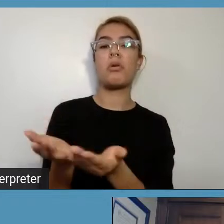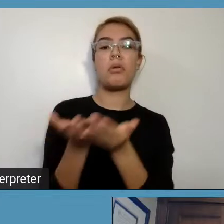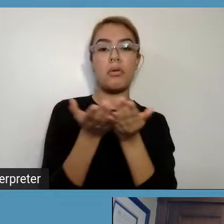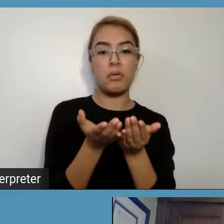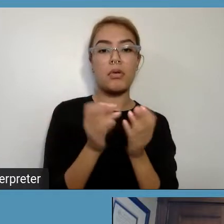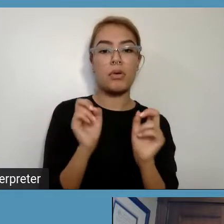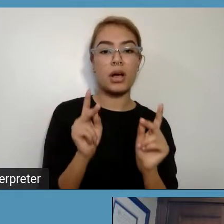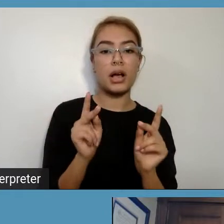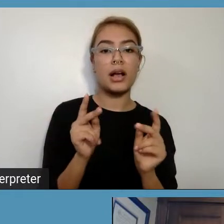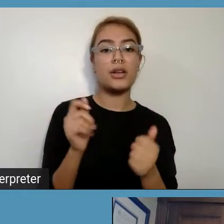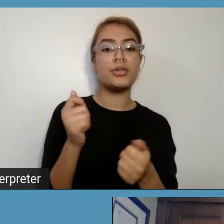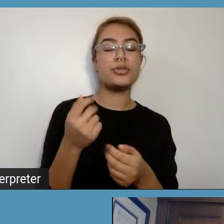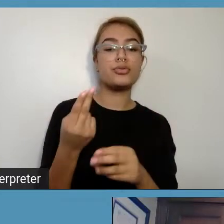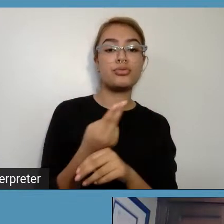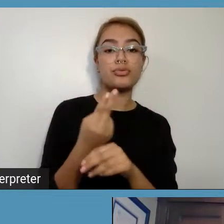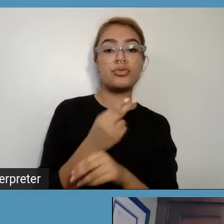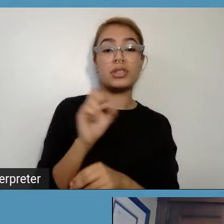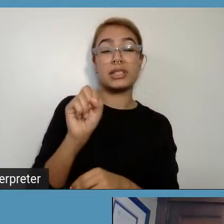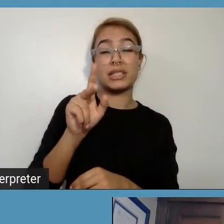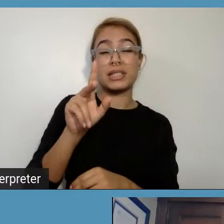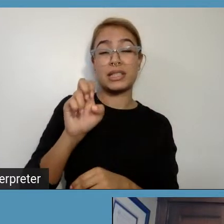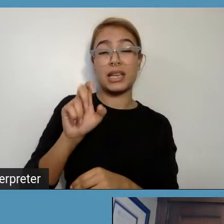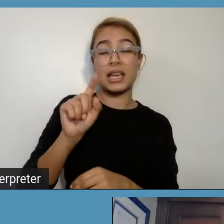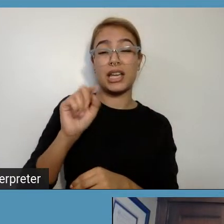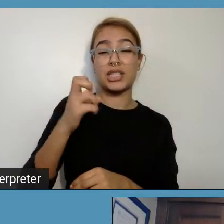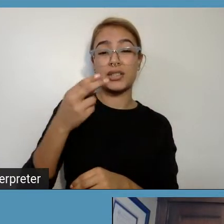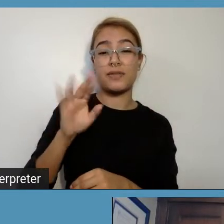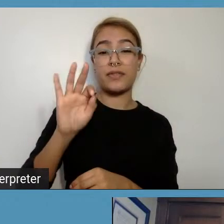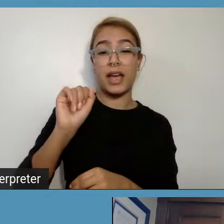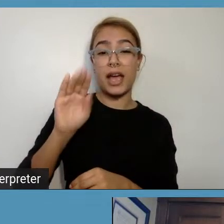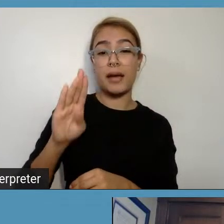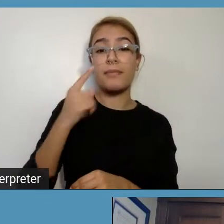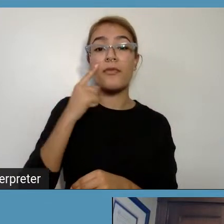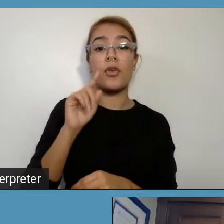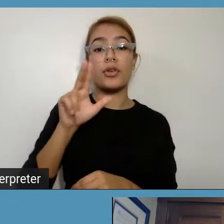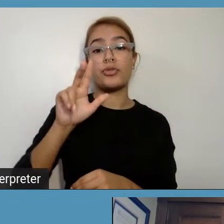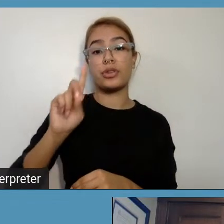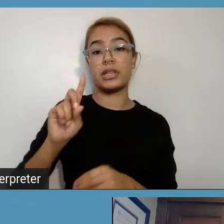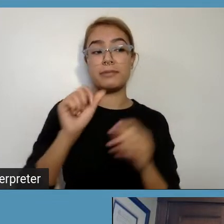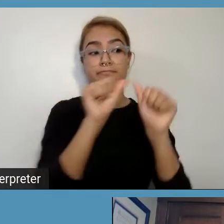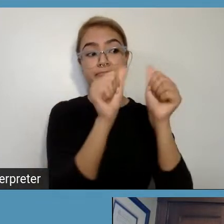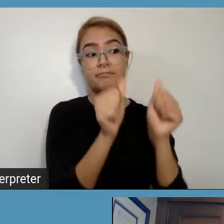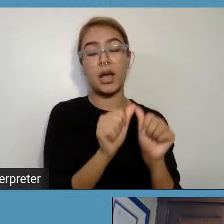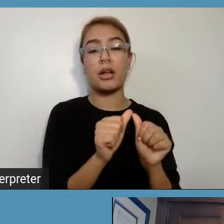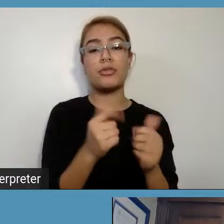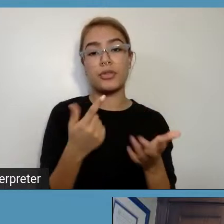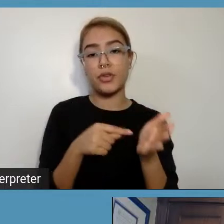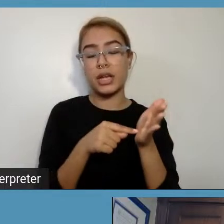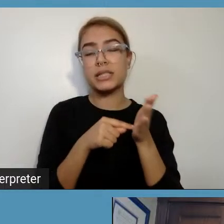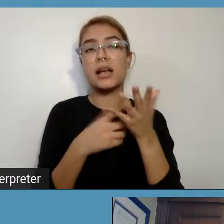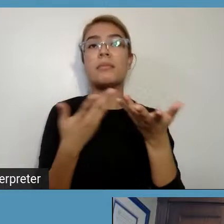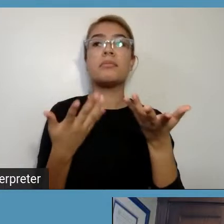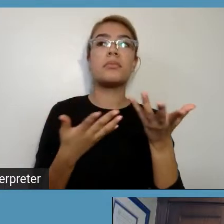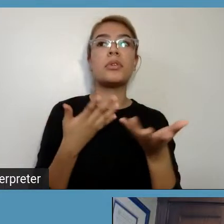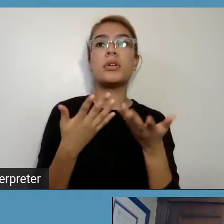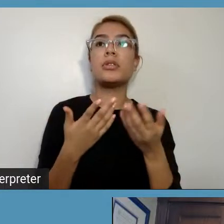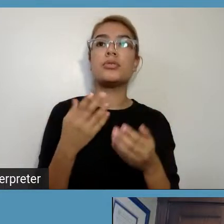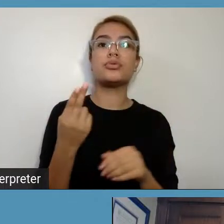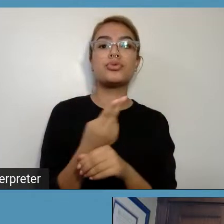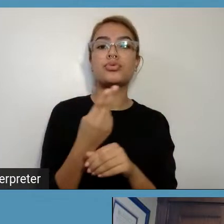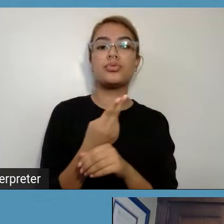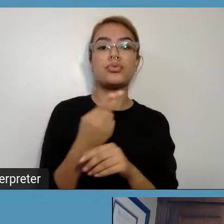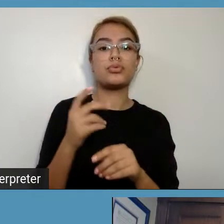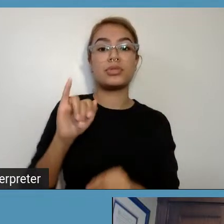use Sketchfab for our 3D modeling, for example. We use the LiDAR on